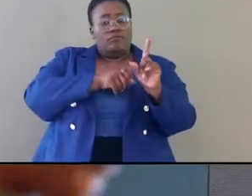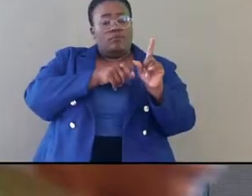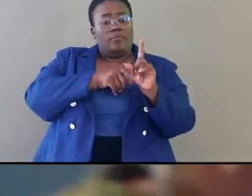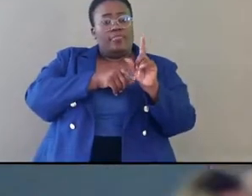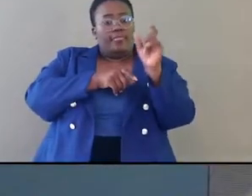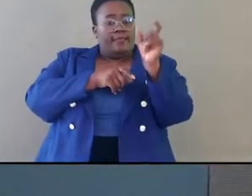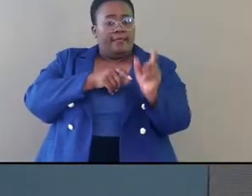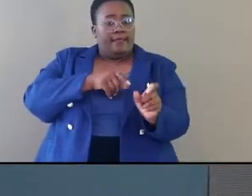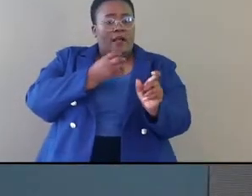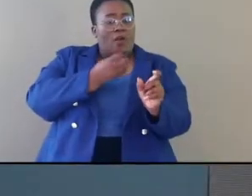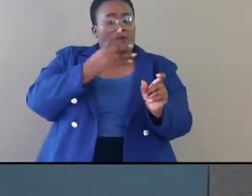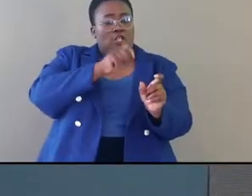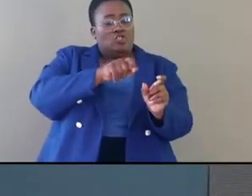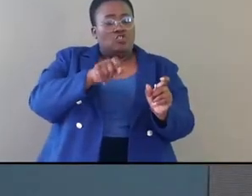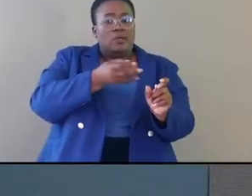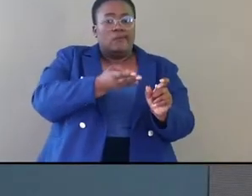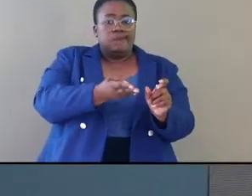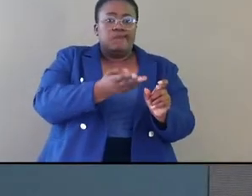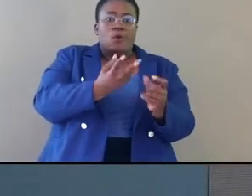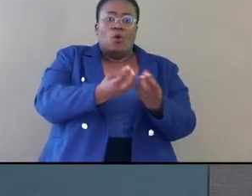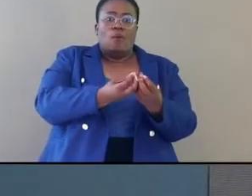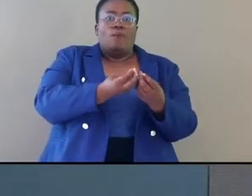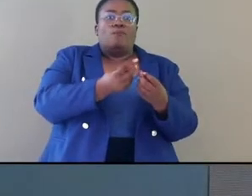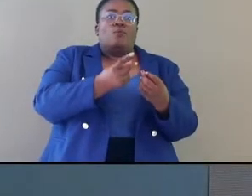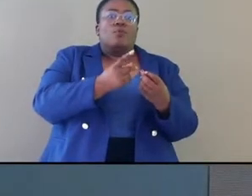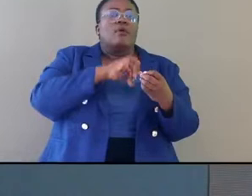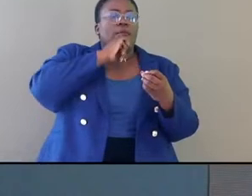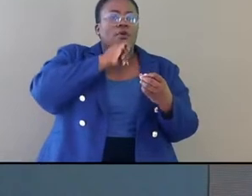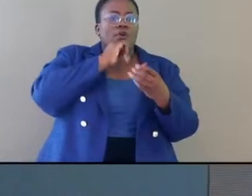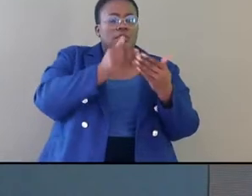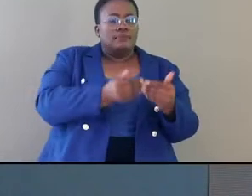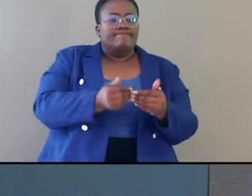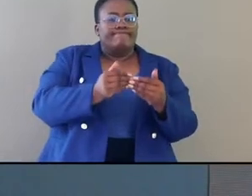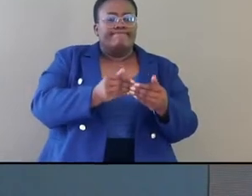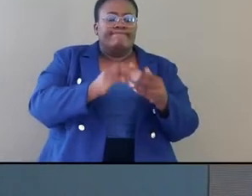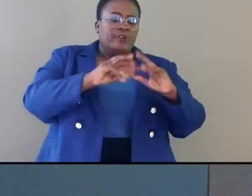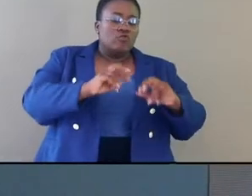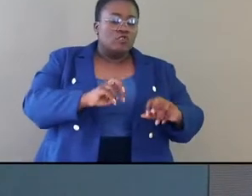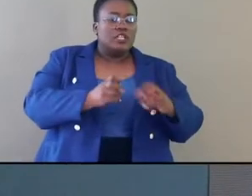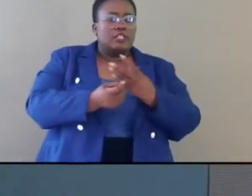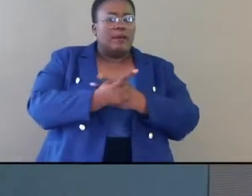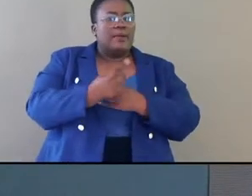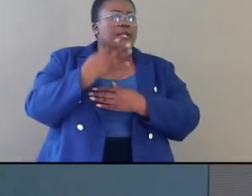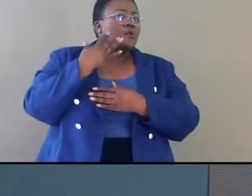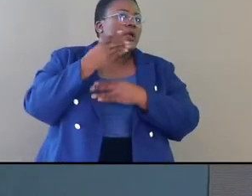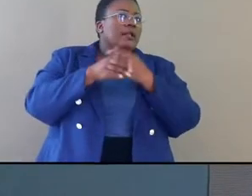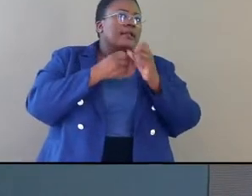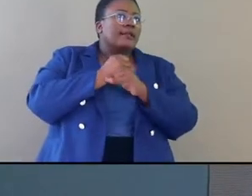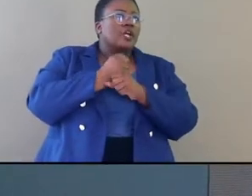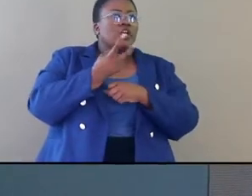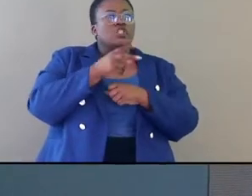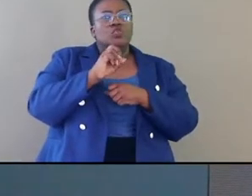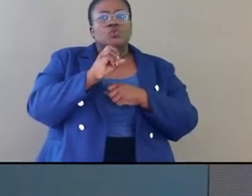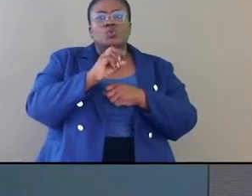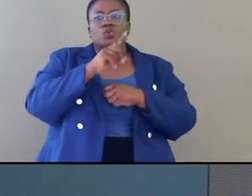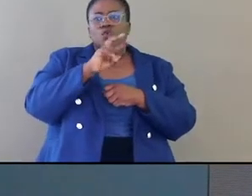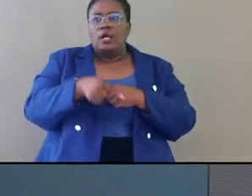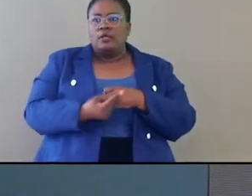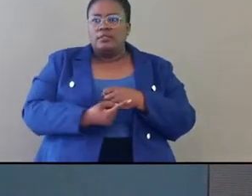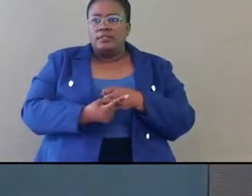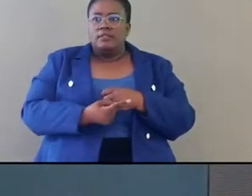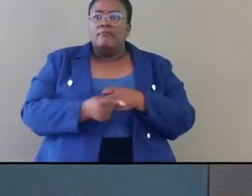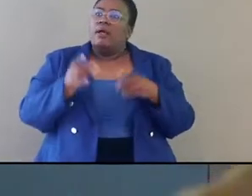children are at home with a parent or guardian. There was an interesting study in 2000 by StatsSA they haven't really redone this